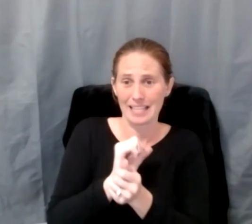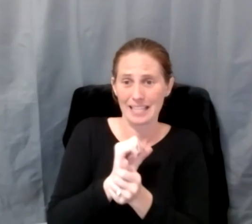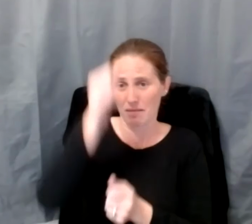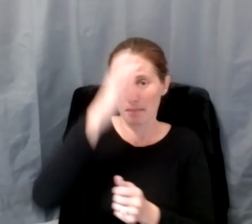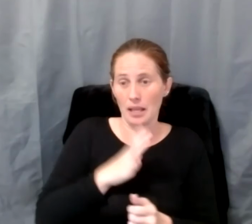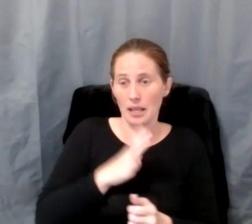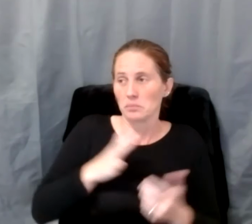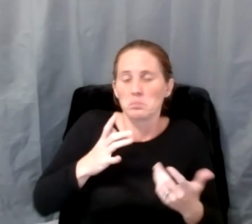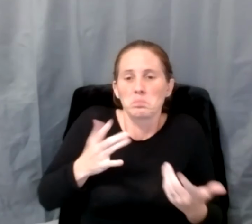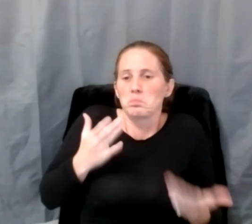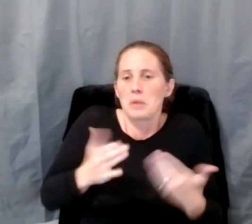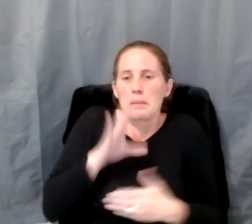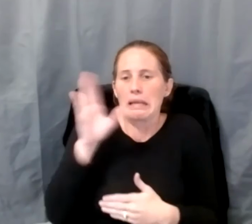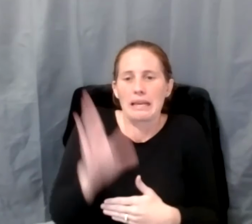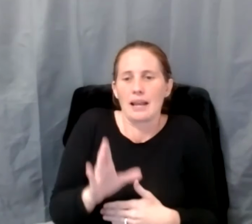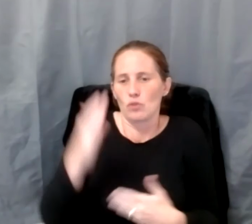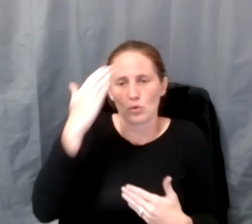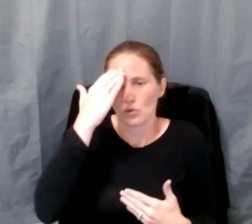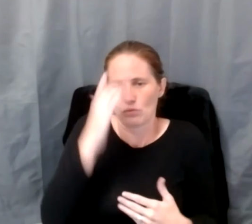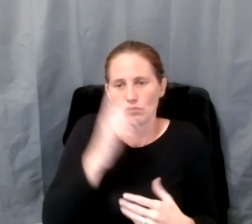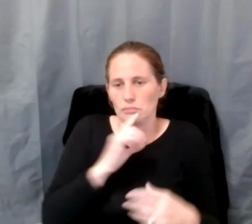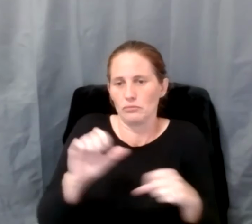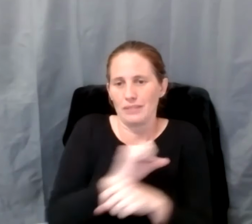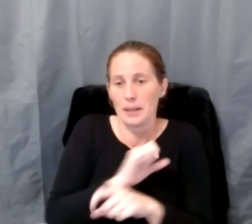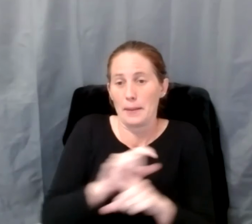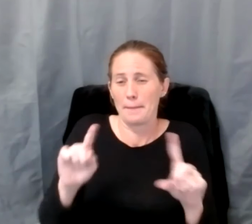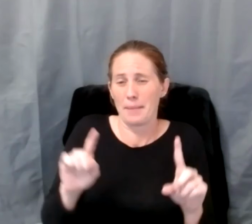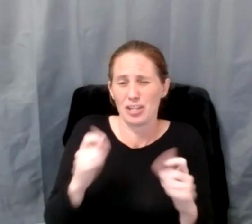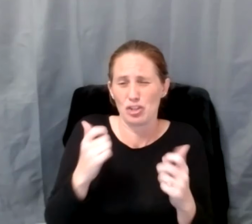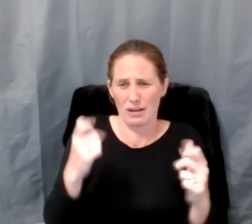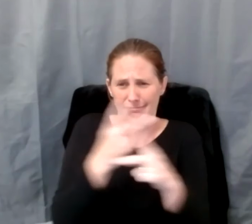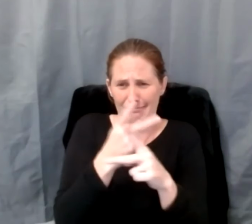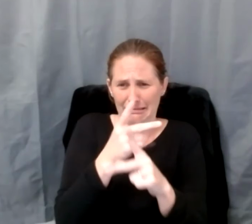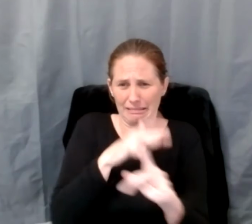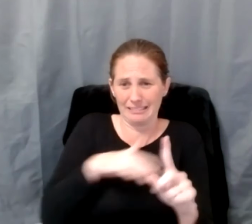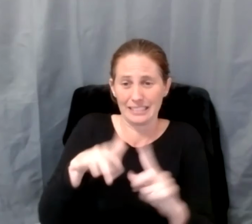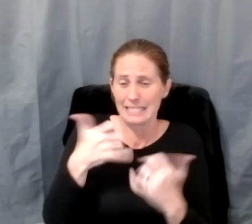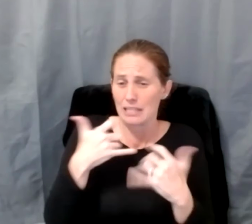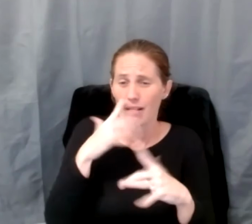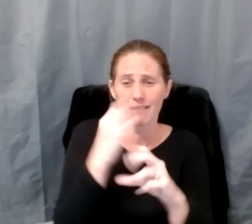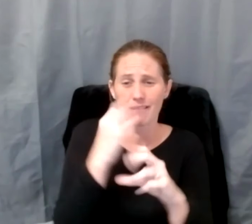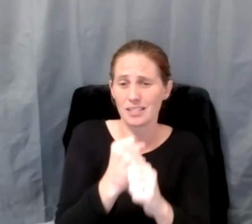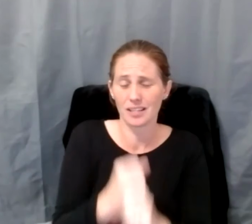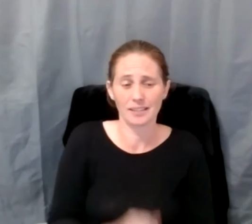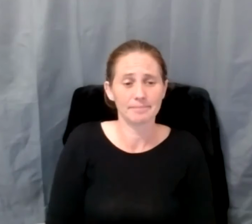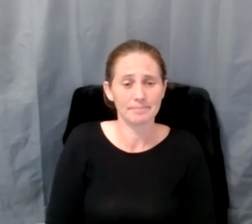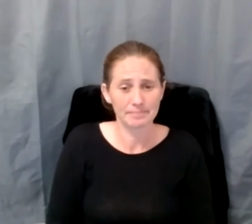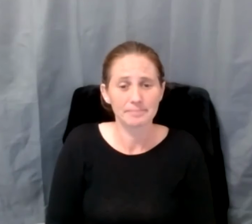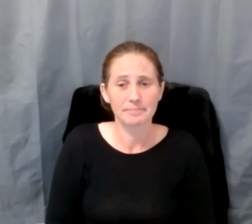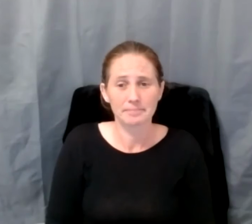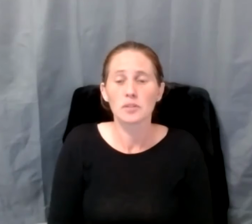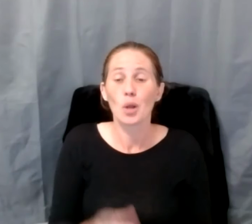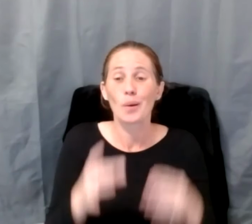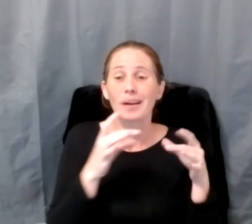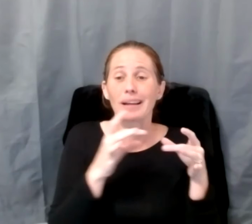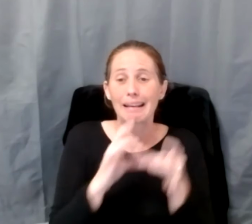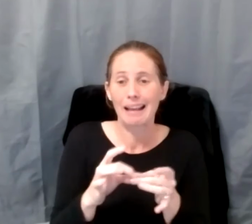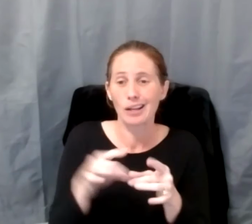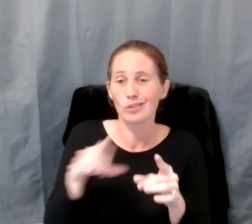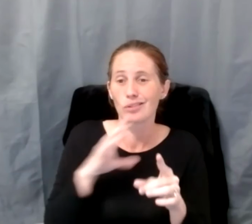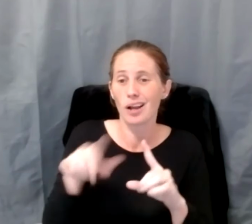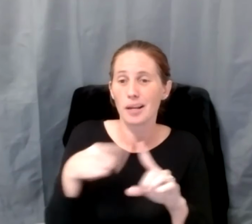we'll probably never have the answer to that, but just drawing the network around it is already something fascinating. So keeping along those lines of saying, talking